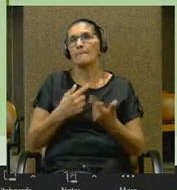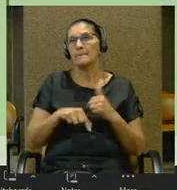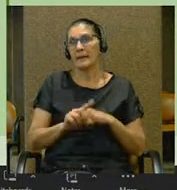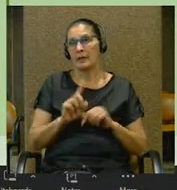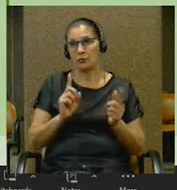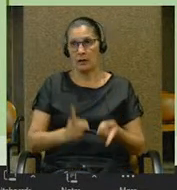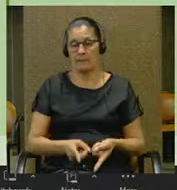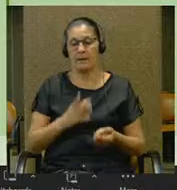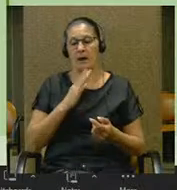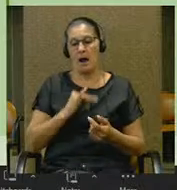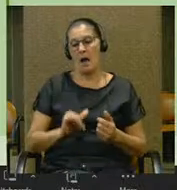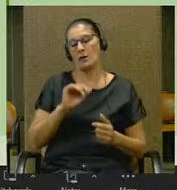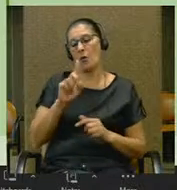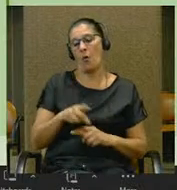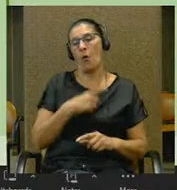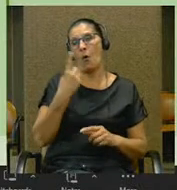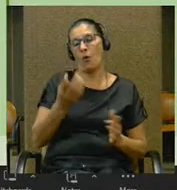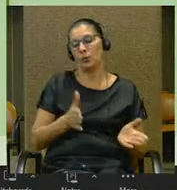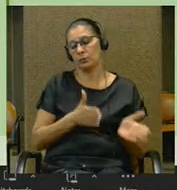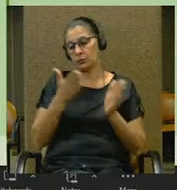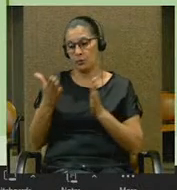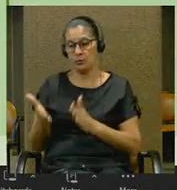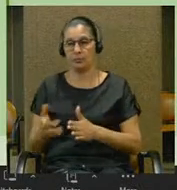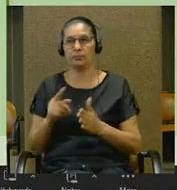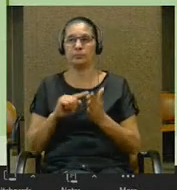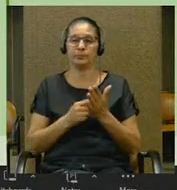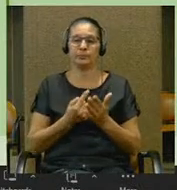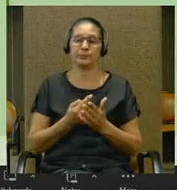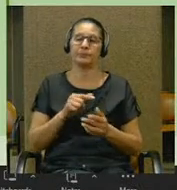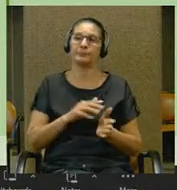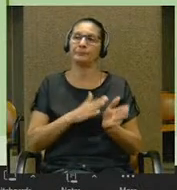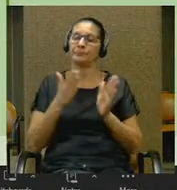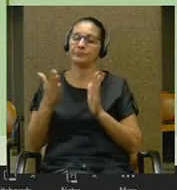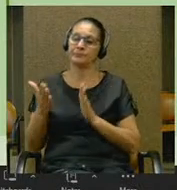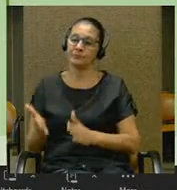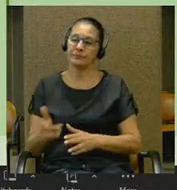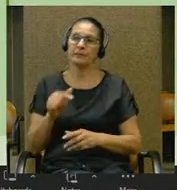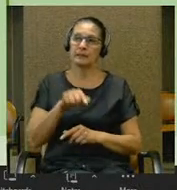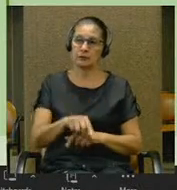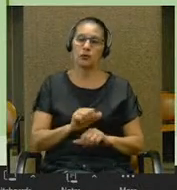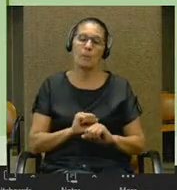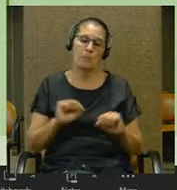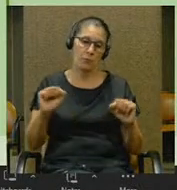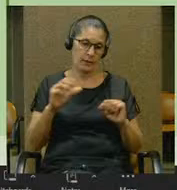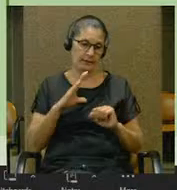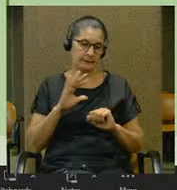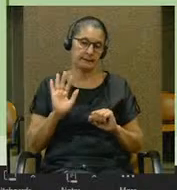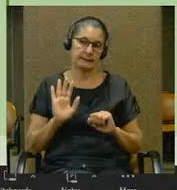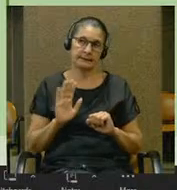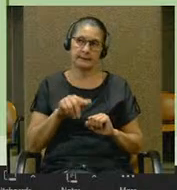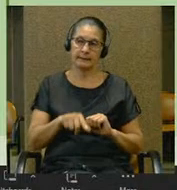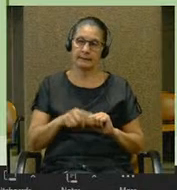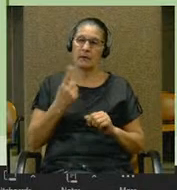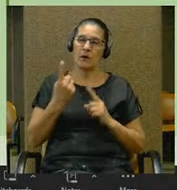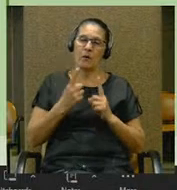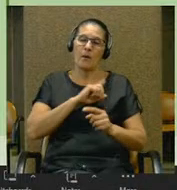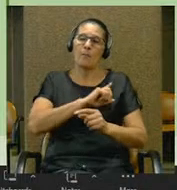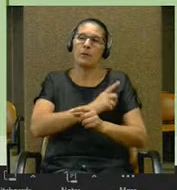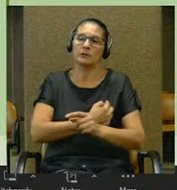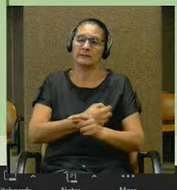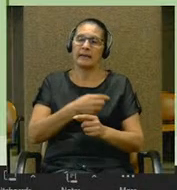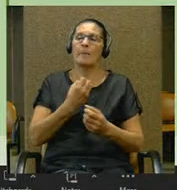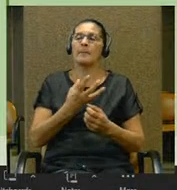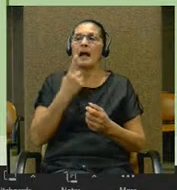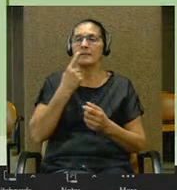And also, there is another scenario or another set of scenarios, and maybe these could be the